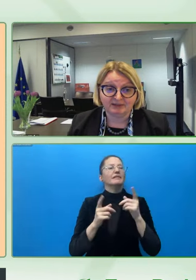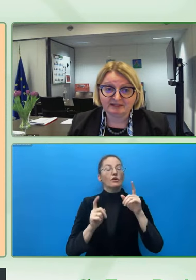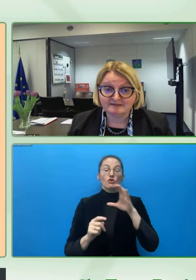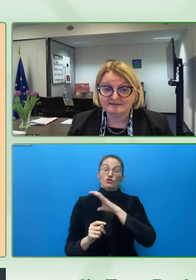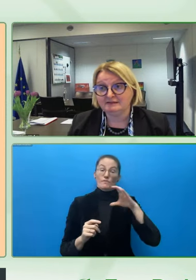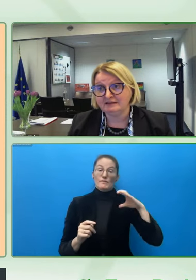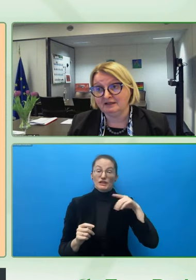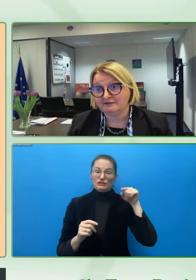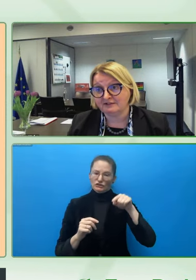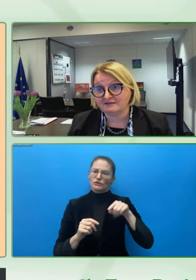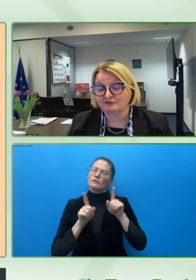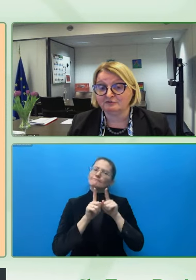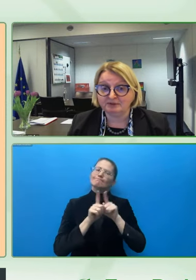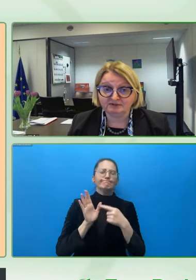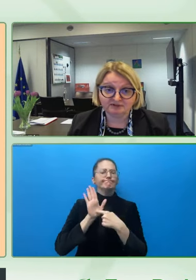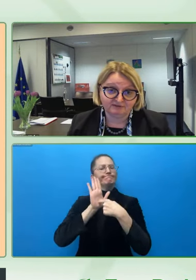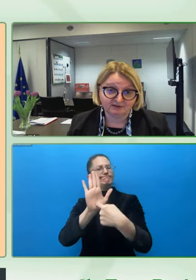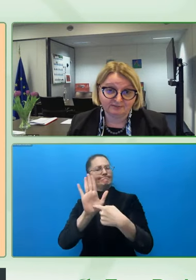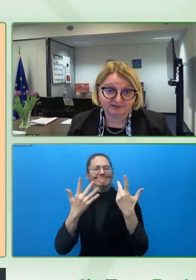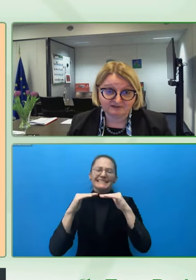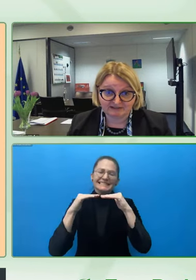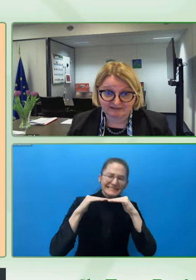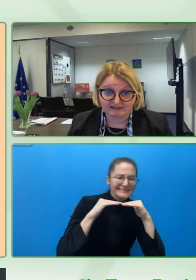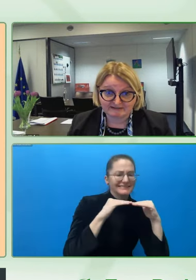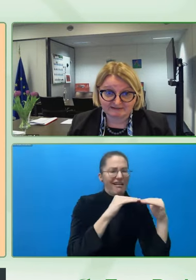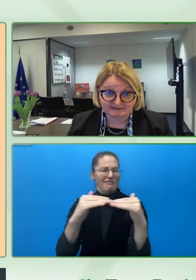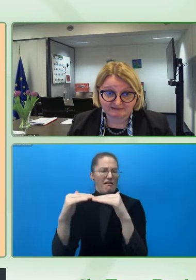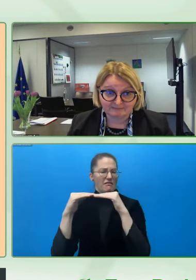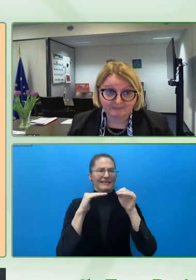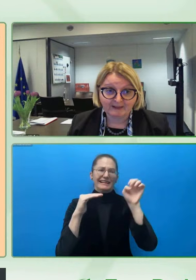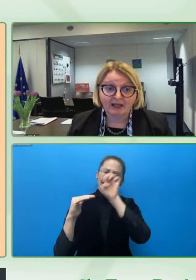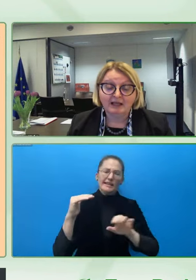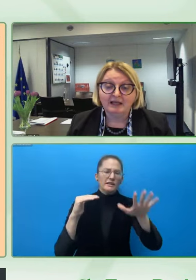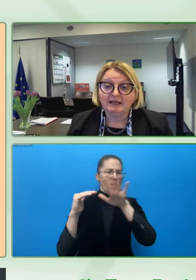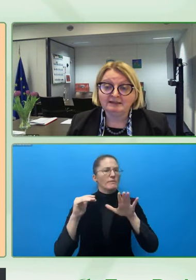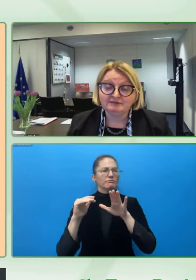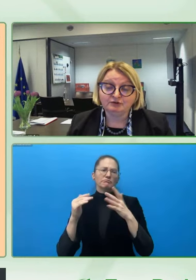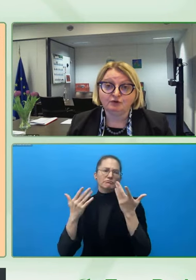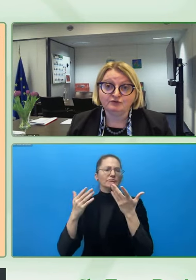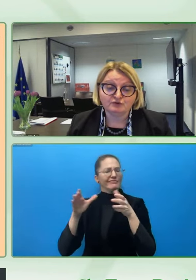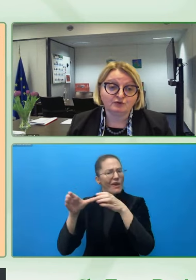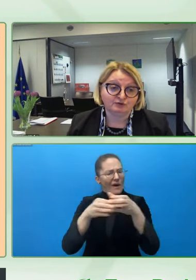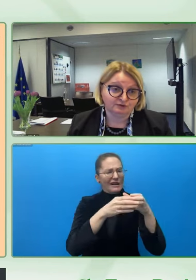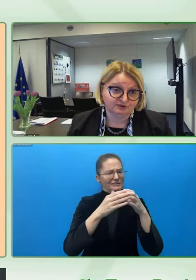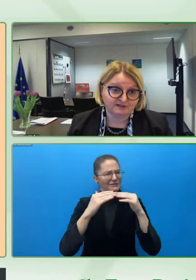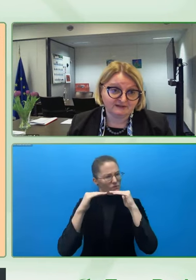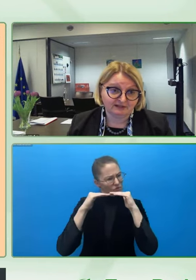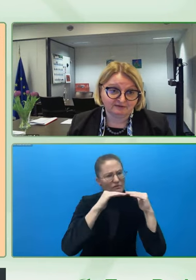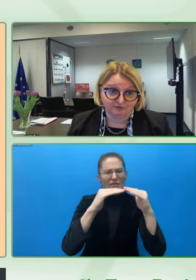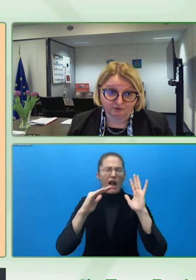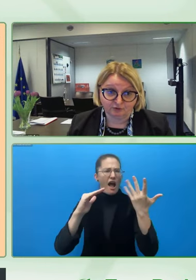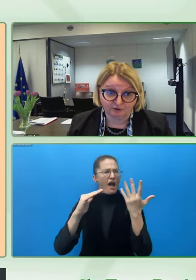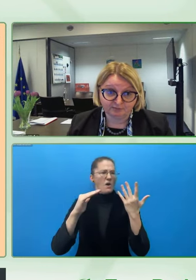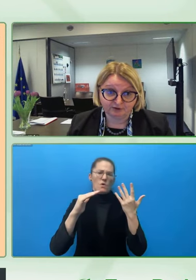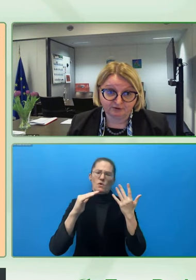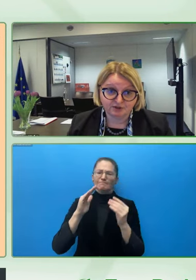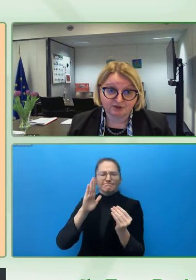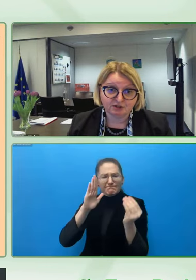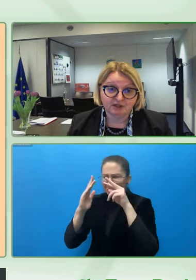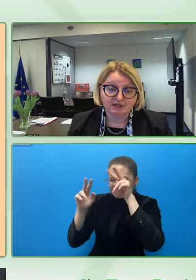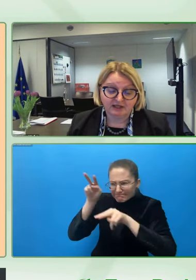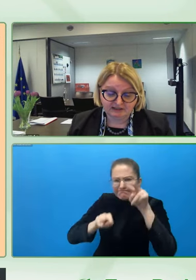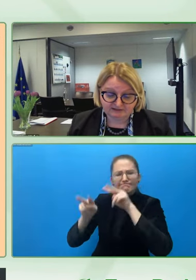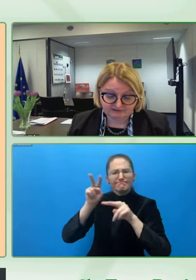currently in place in the areas of built environment and ICT, and also on the design for all